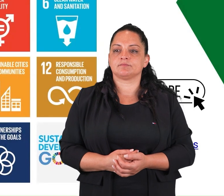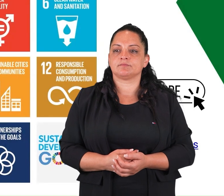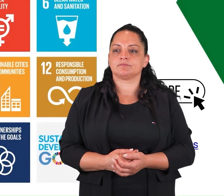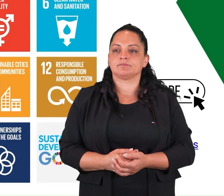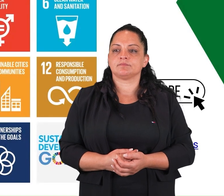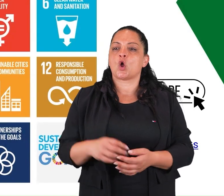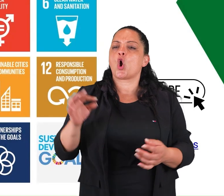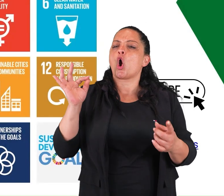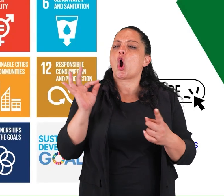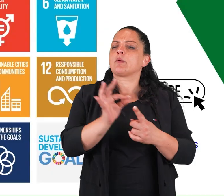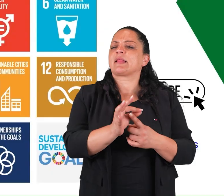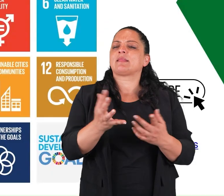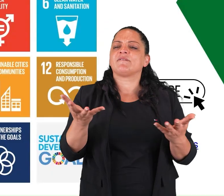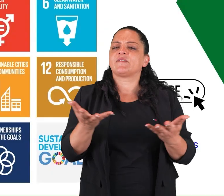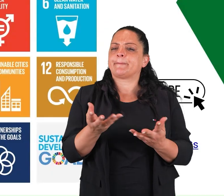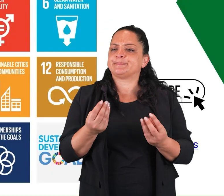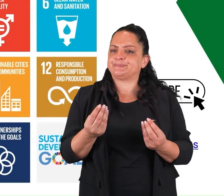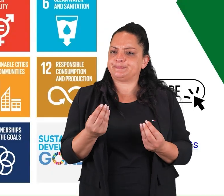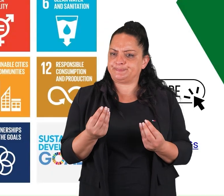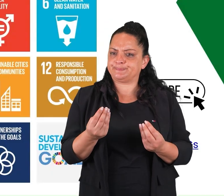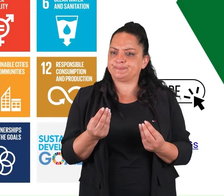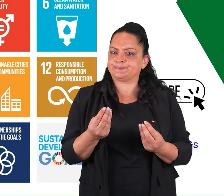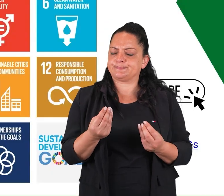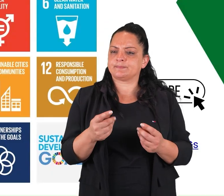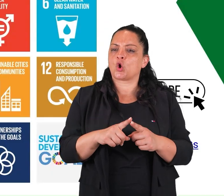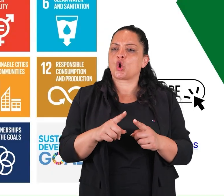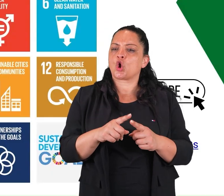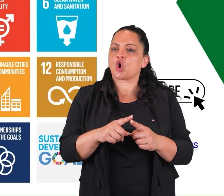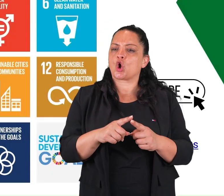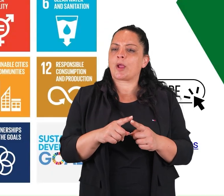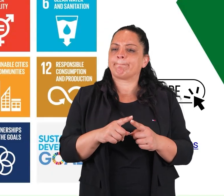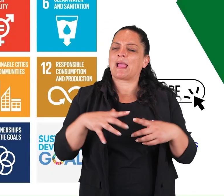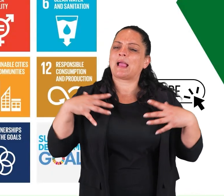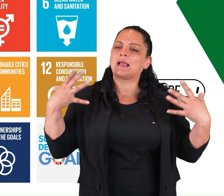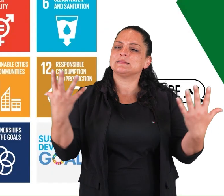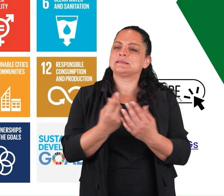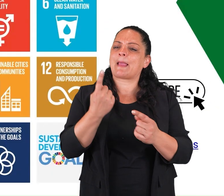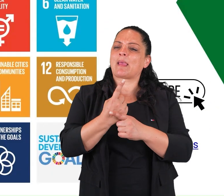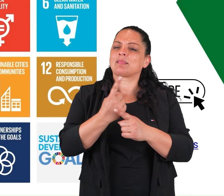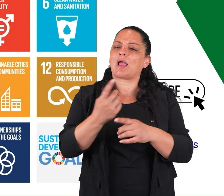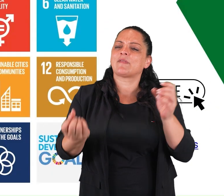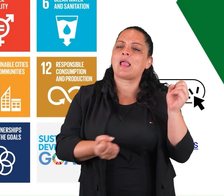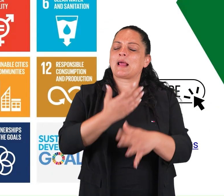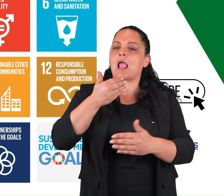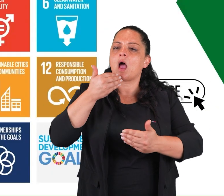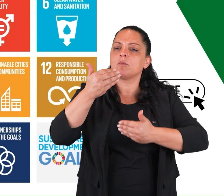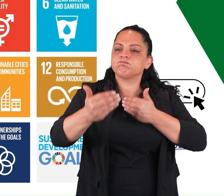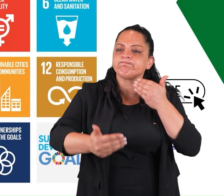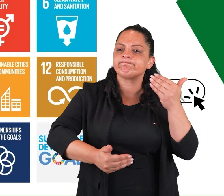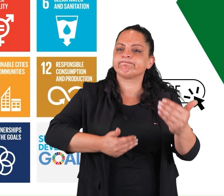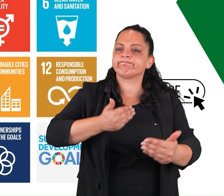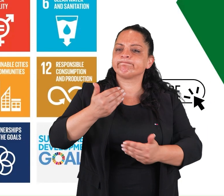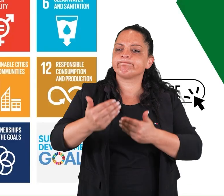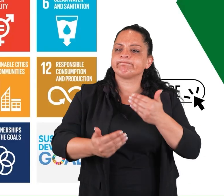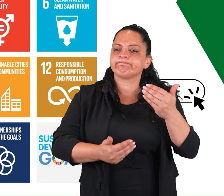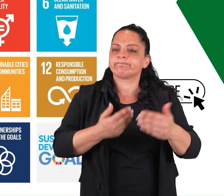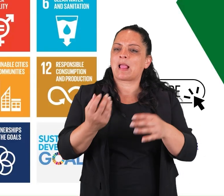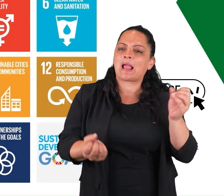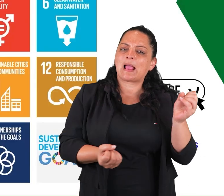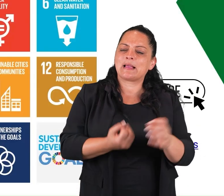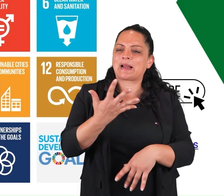Here is a short introduction to Sustainable Development Goals. The Sustainable Development Goals are a global roadmap created